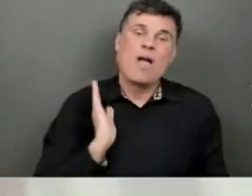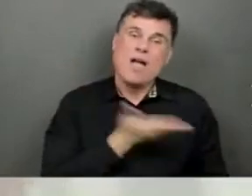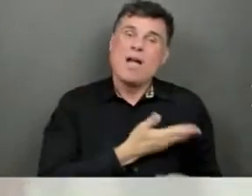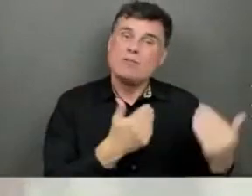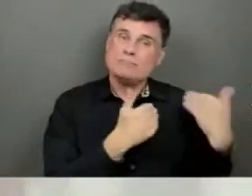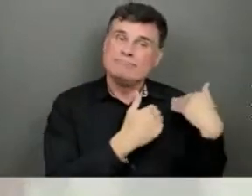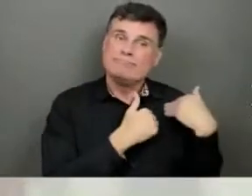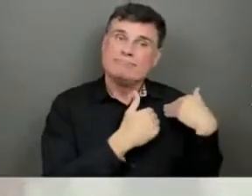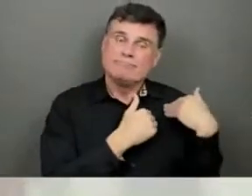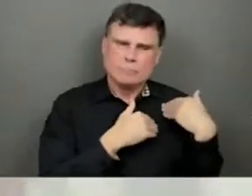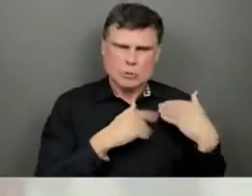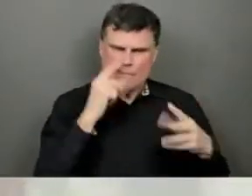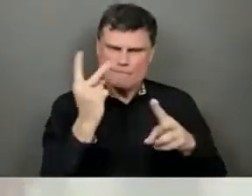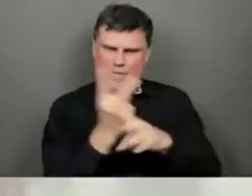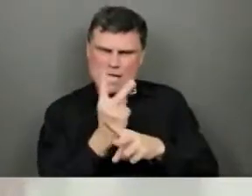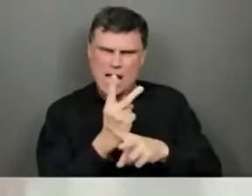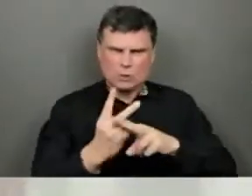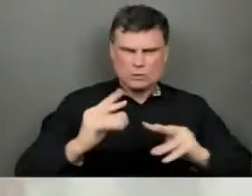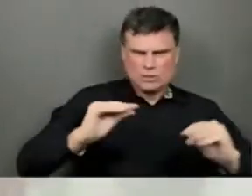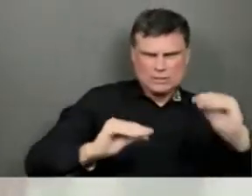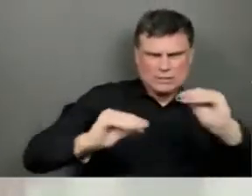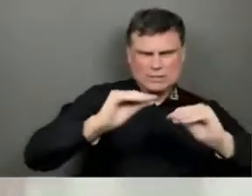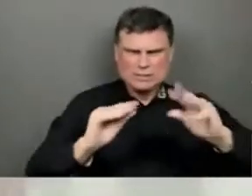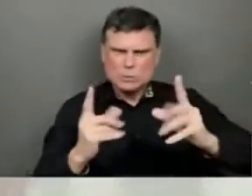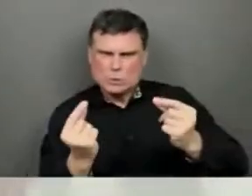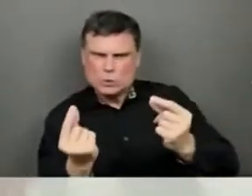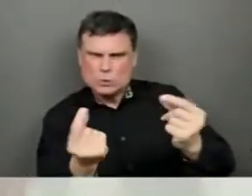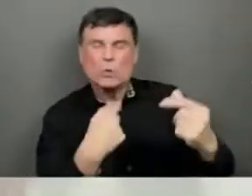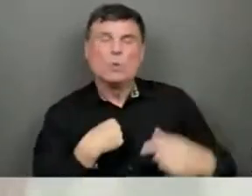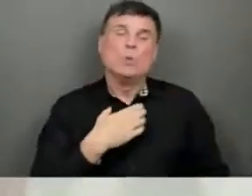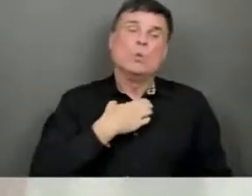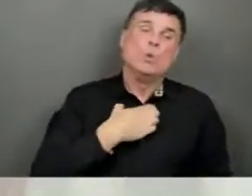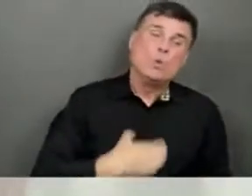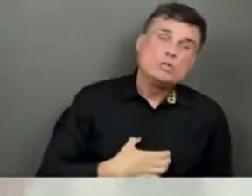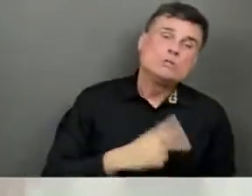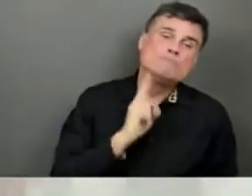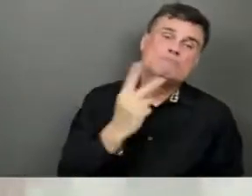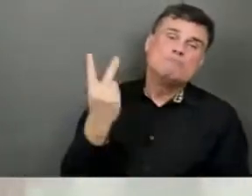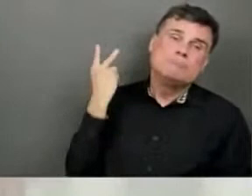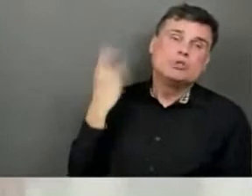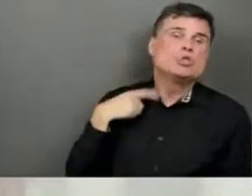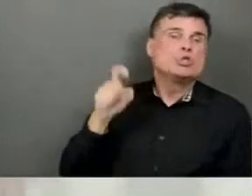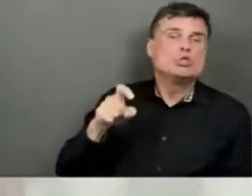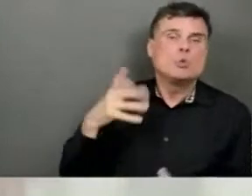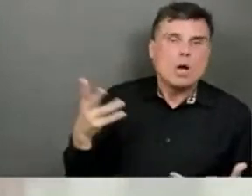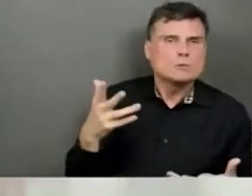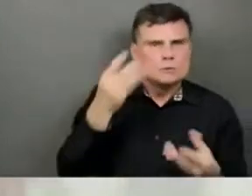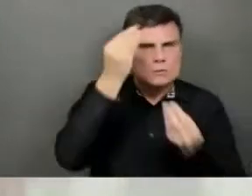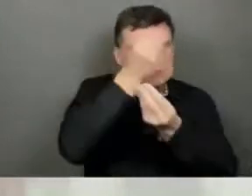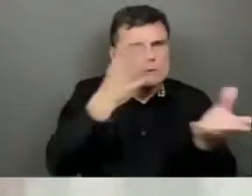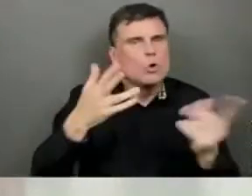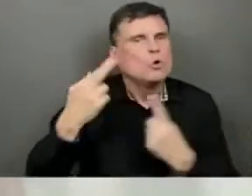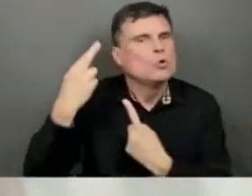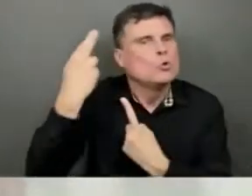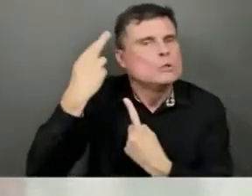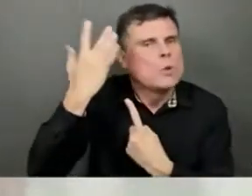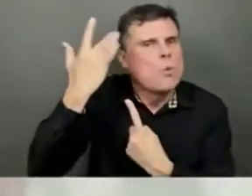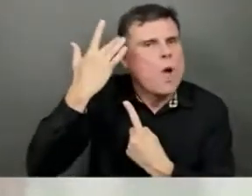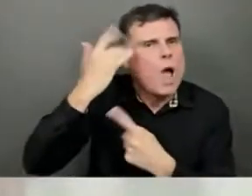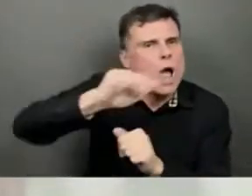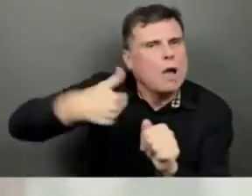So I think, if anything, I wish I could have communicated why we are making some changes better.